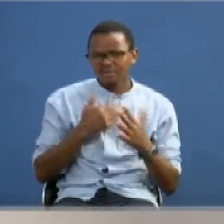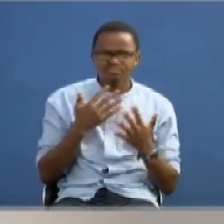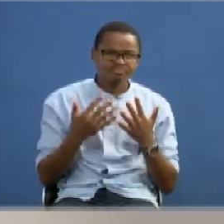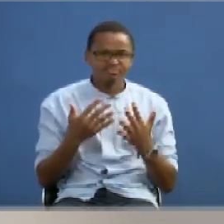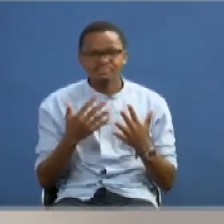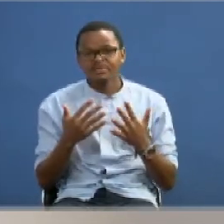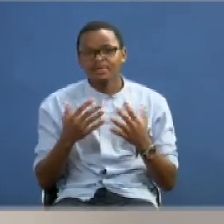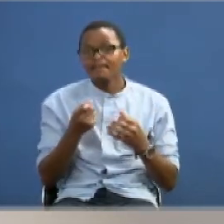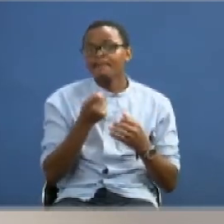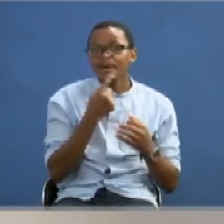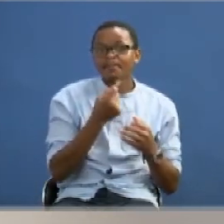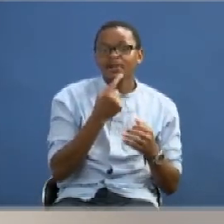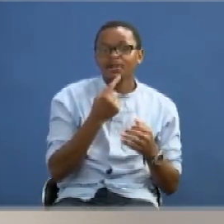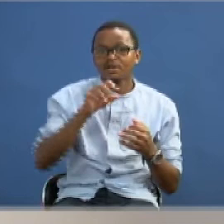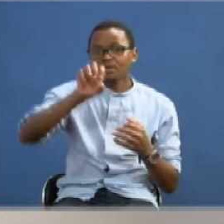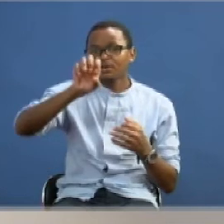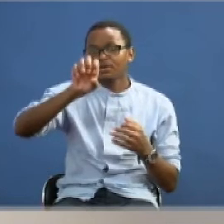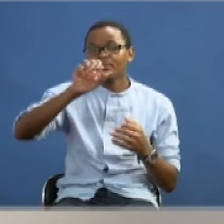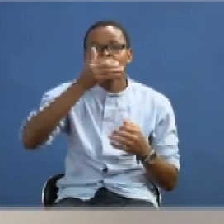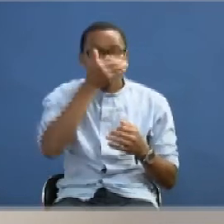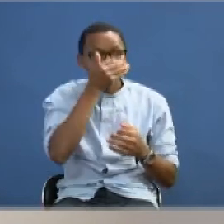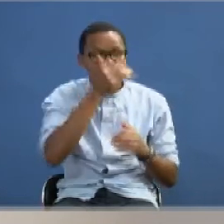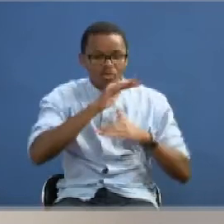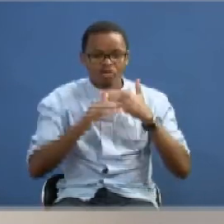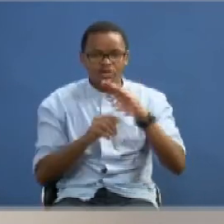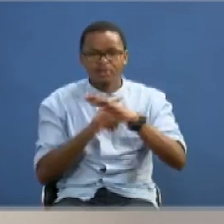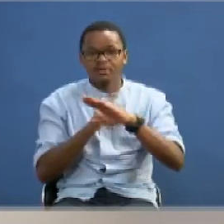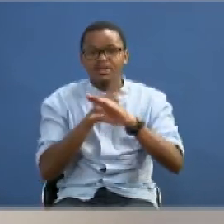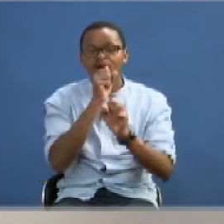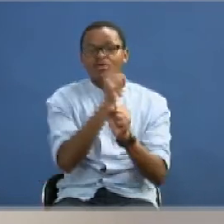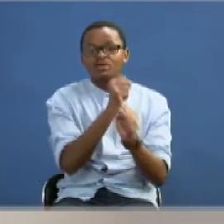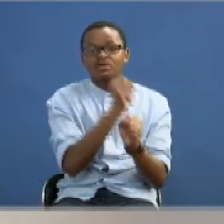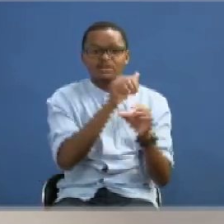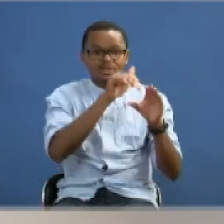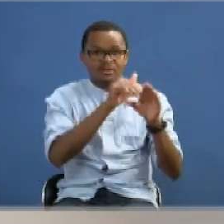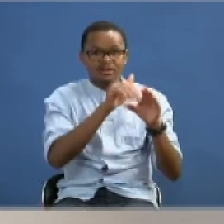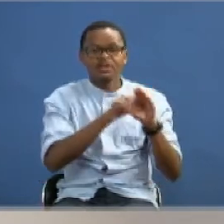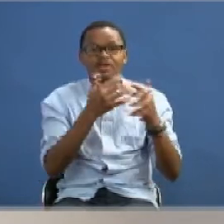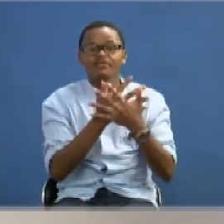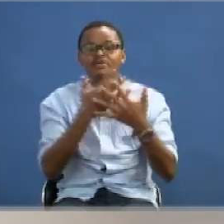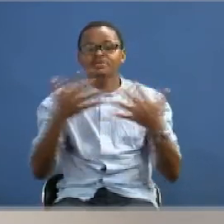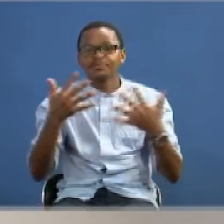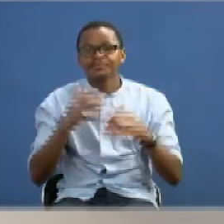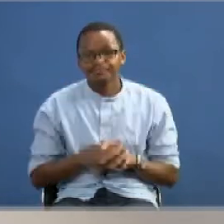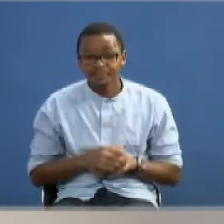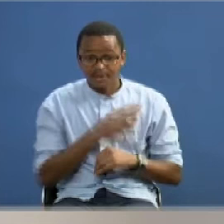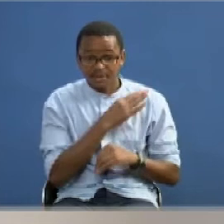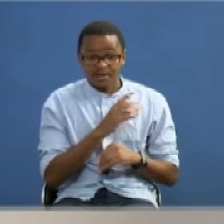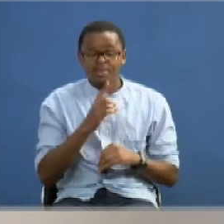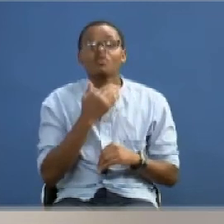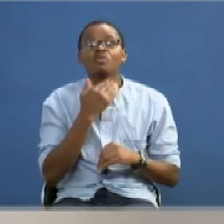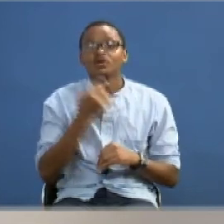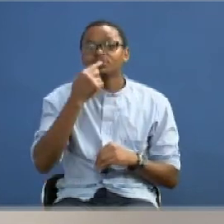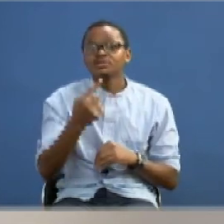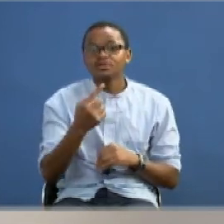least medical or surgical masks every time they are working in their facilities. Mm-hmm. And this, I want